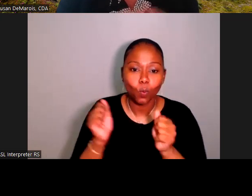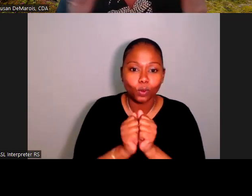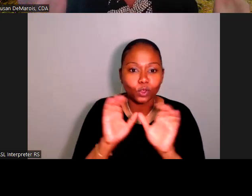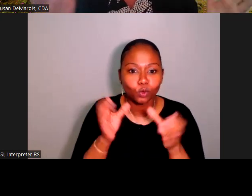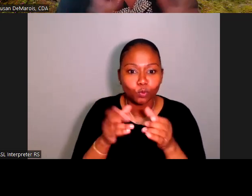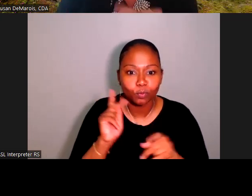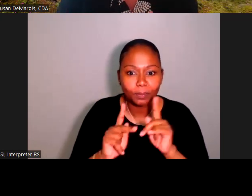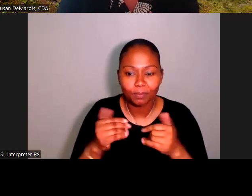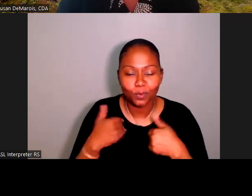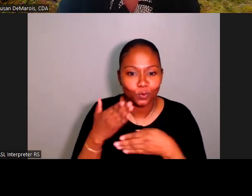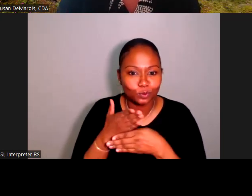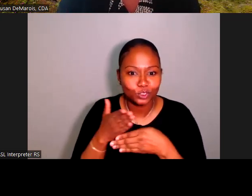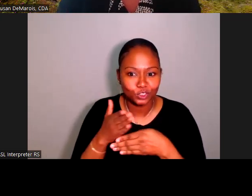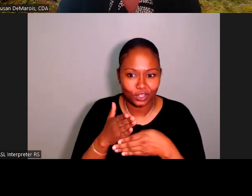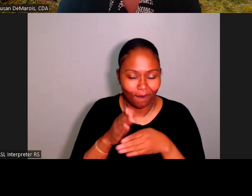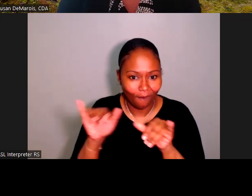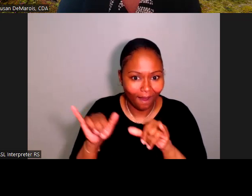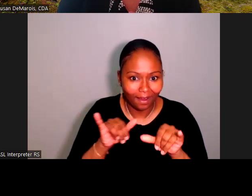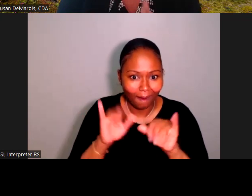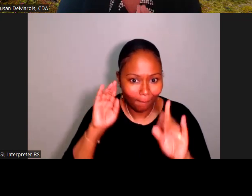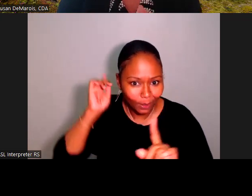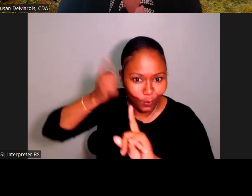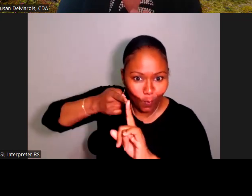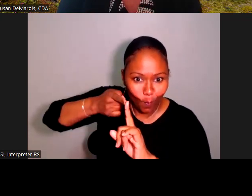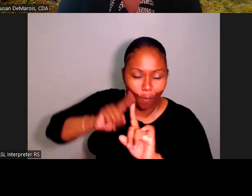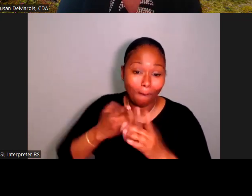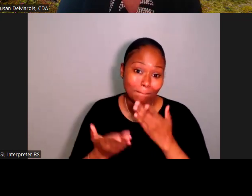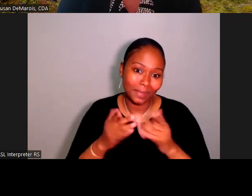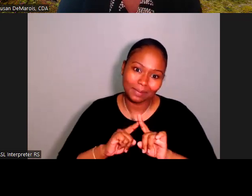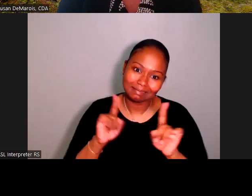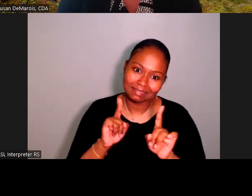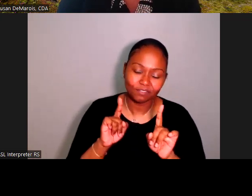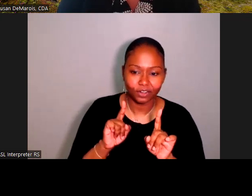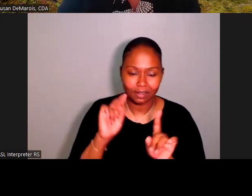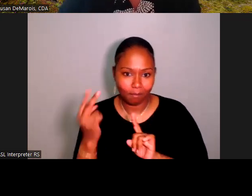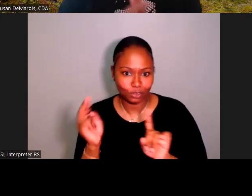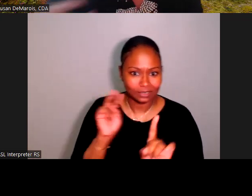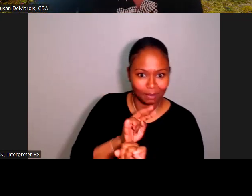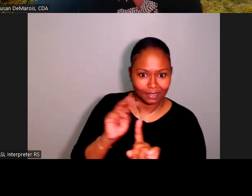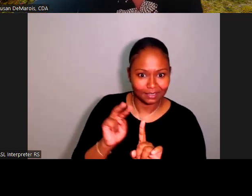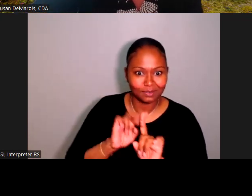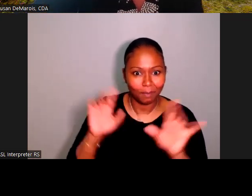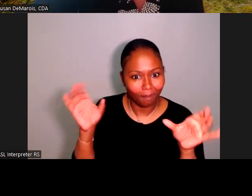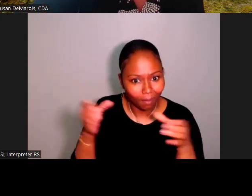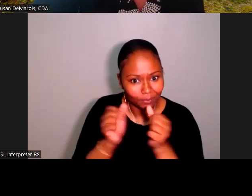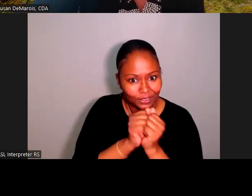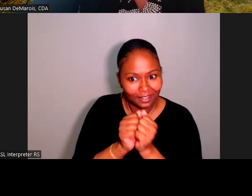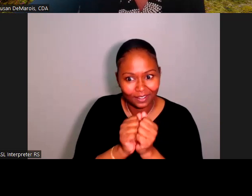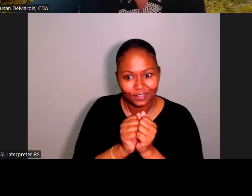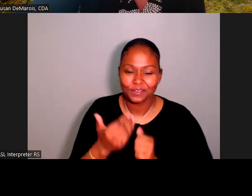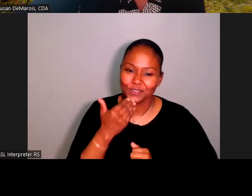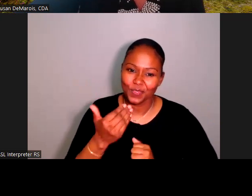common goals, but perhaps different views, come together for the good of California. So my thanks to all of you. And back to you, Juliet.